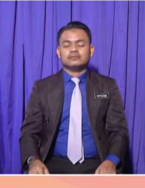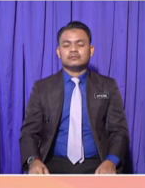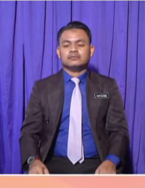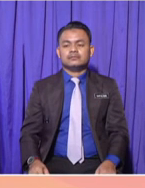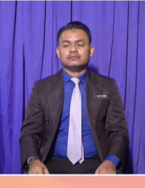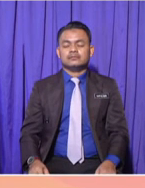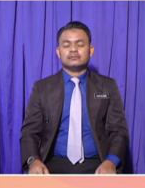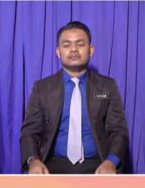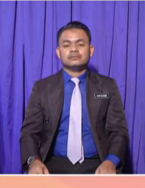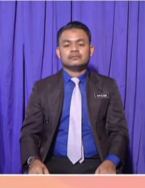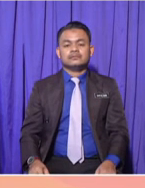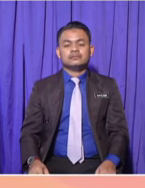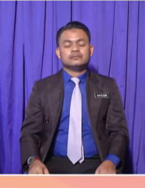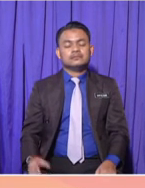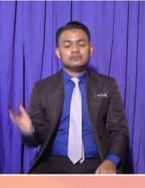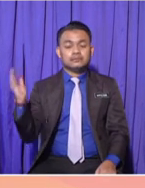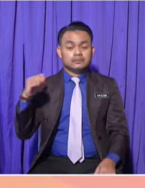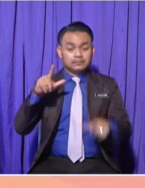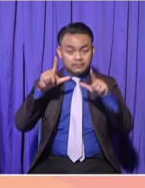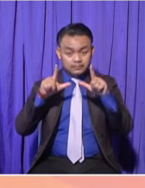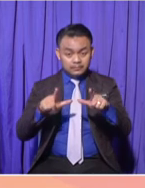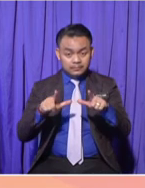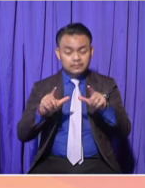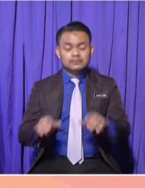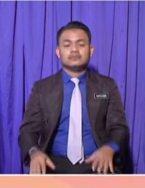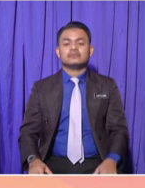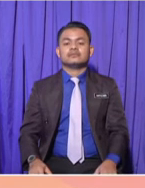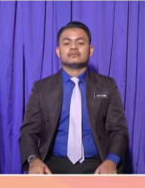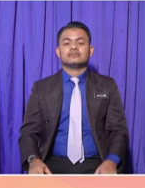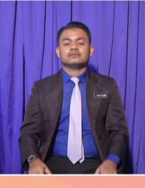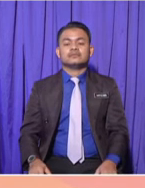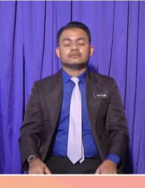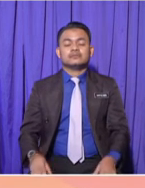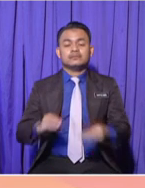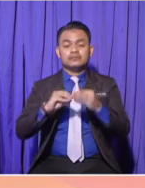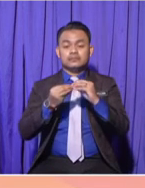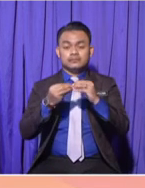Let's put the digits in the place value table.